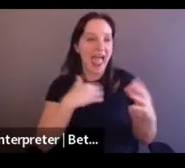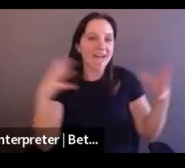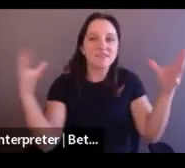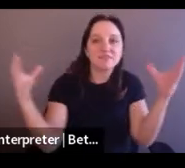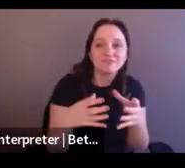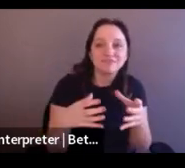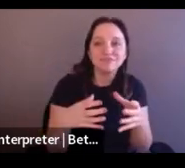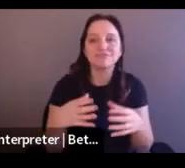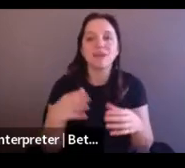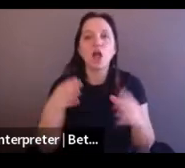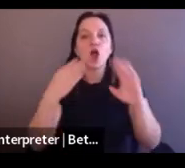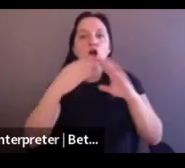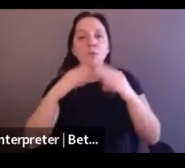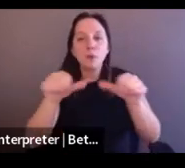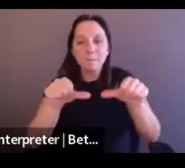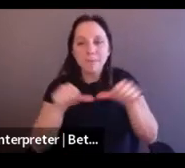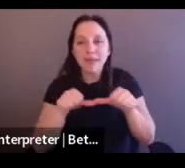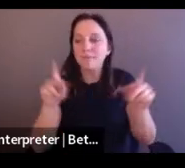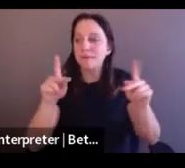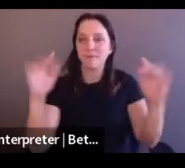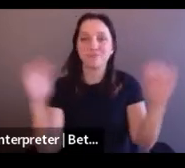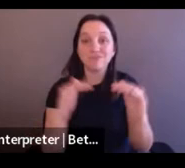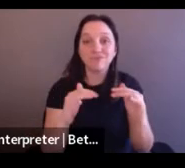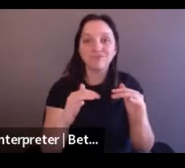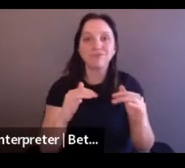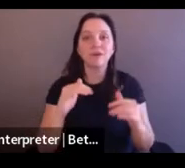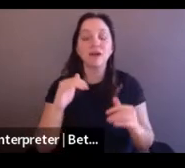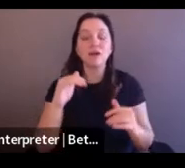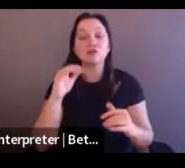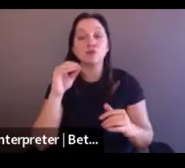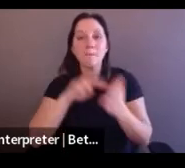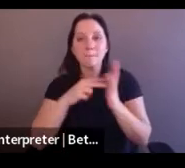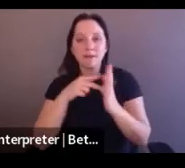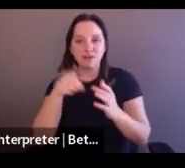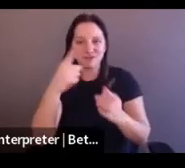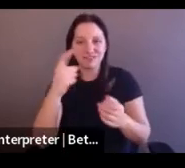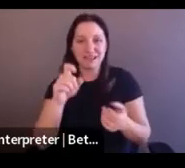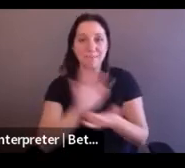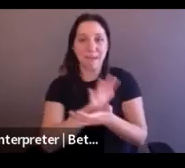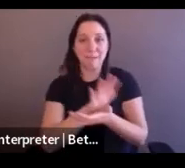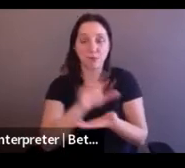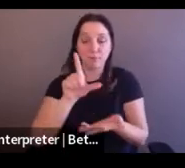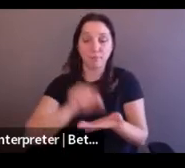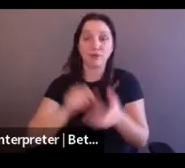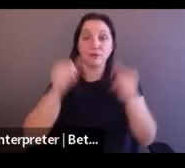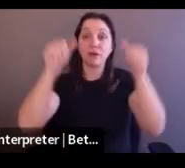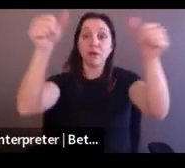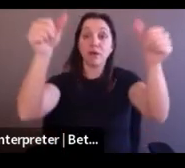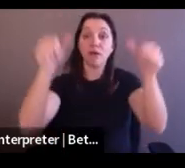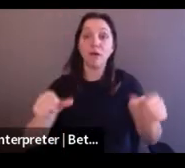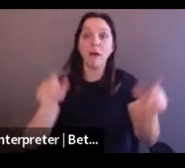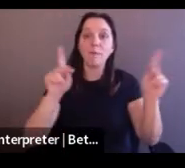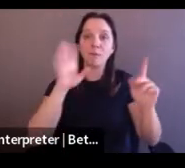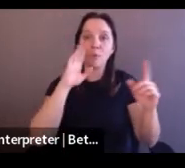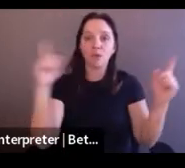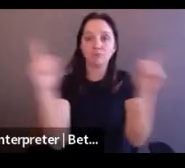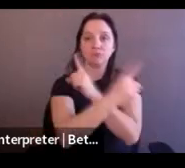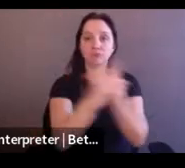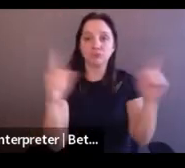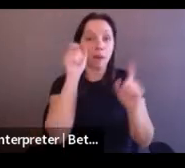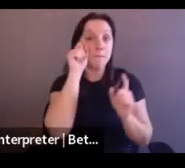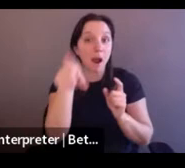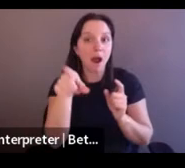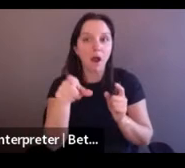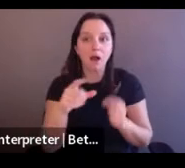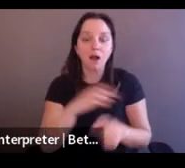spaces and community spaces where even just an old school flyer, you know, might be really, really sort of useful in getting the word out. So just